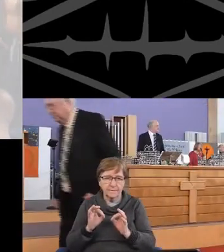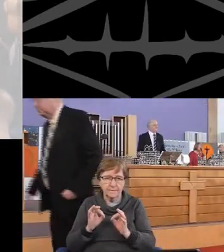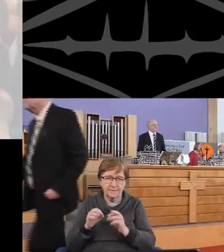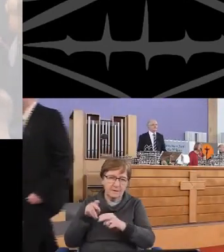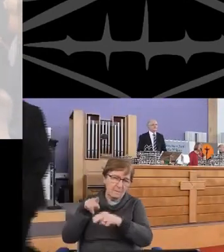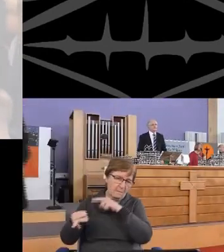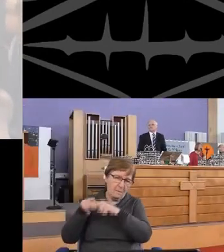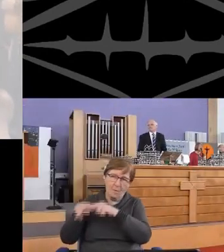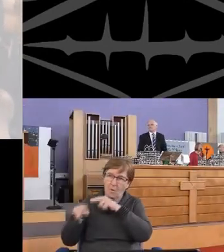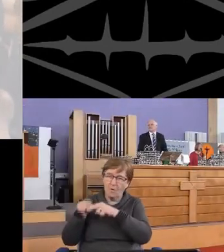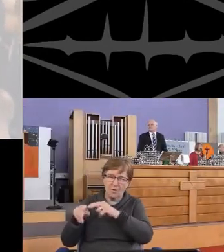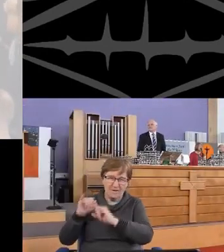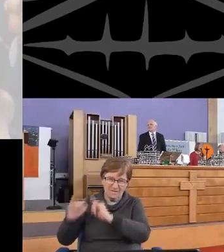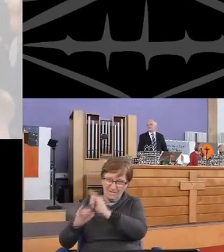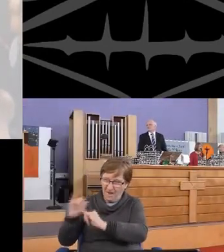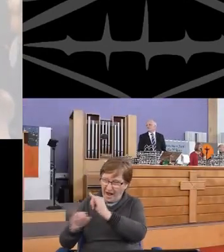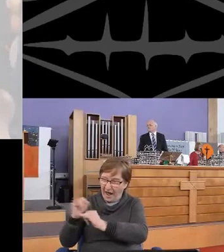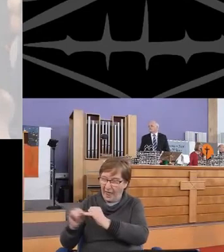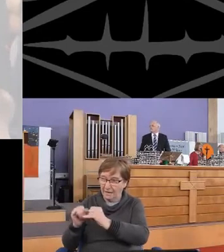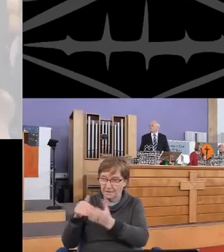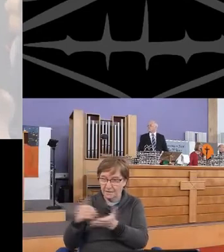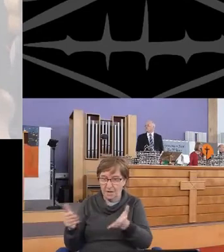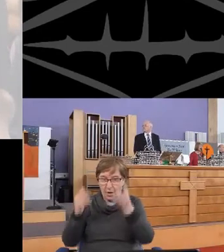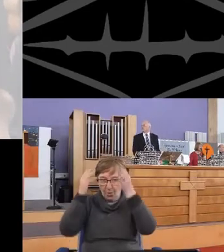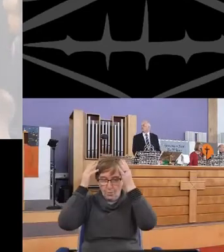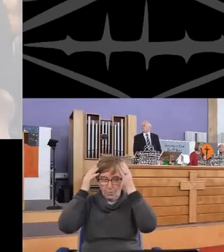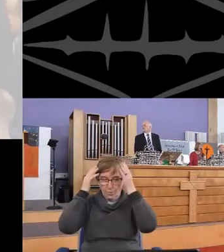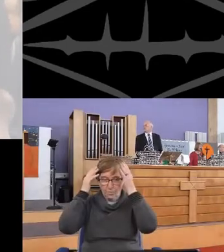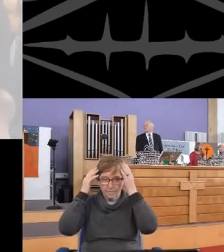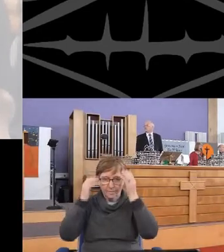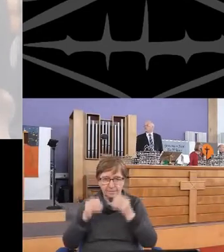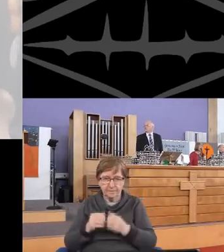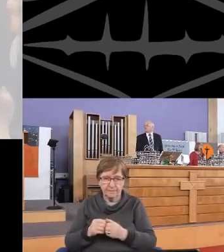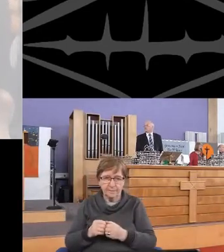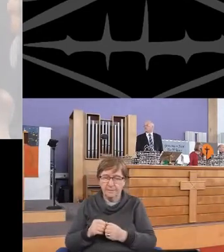in mockery with violence crowned.